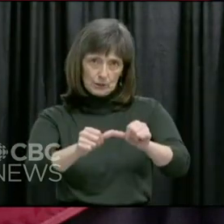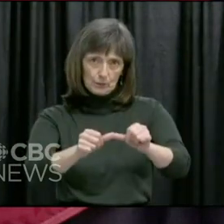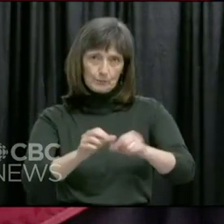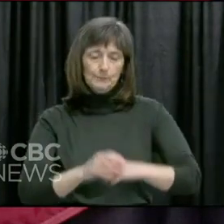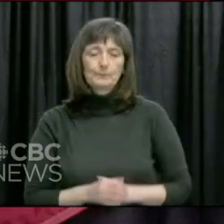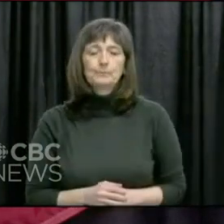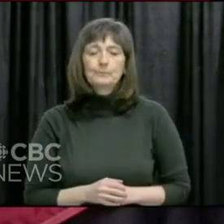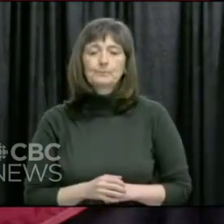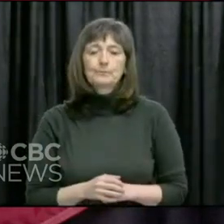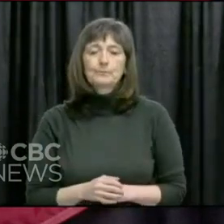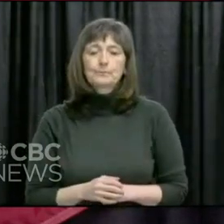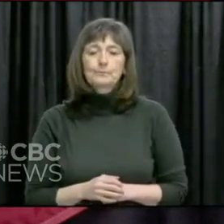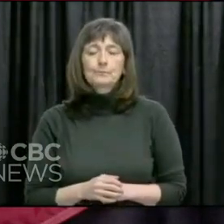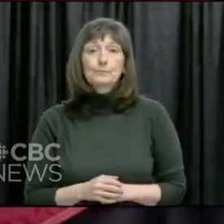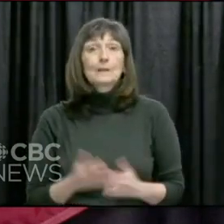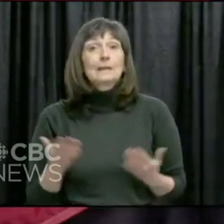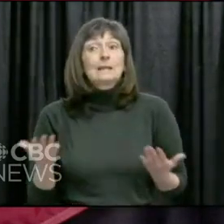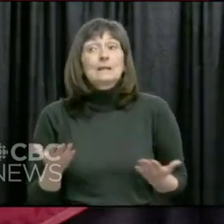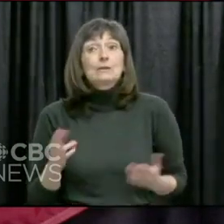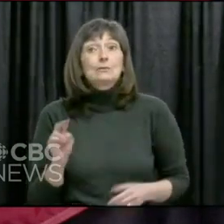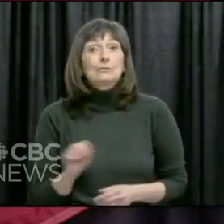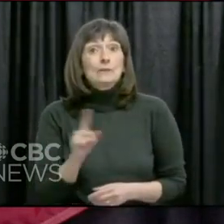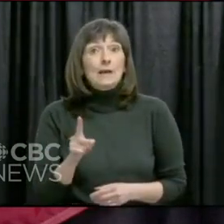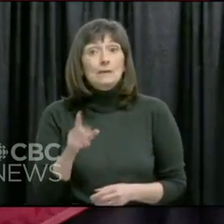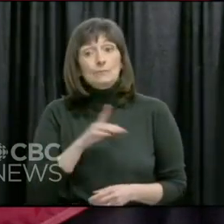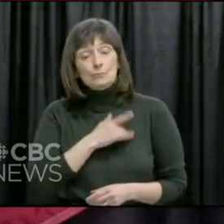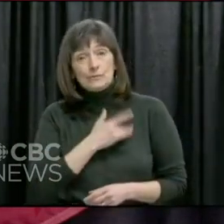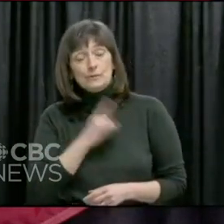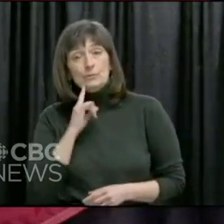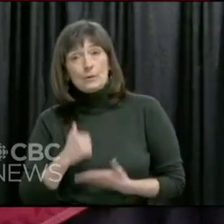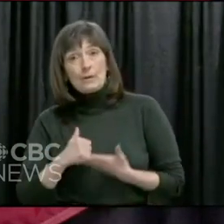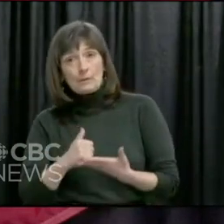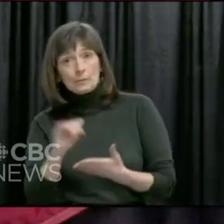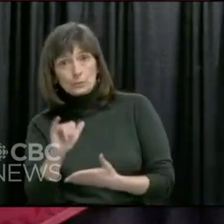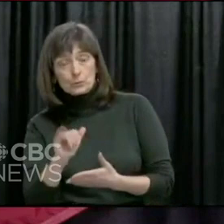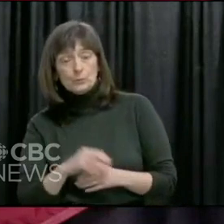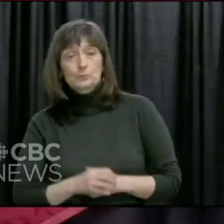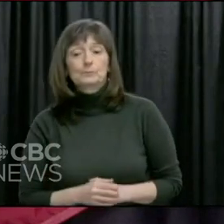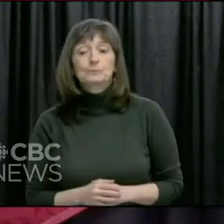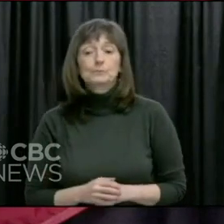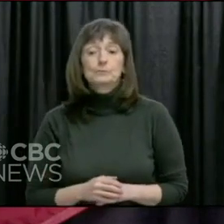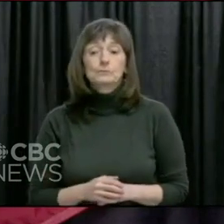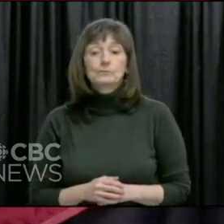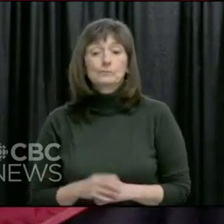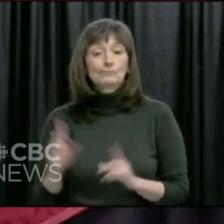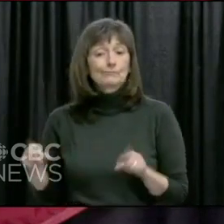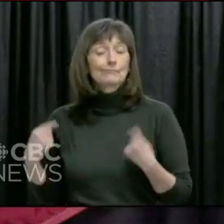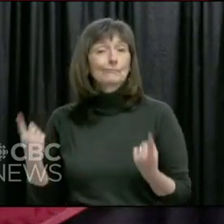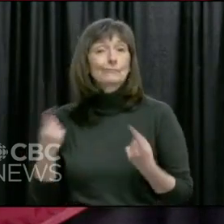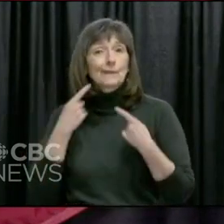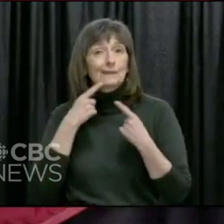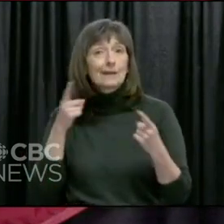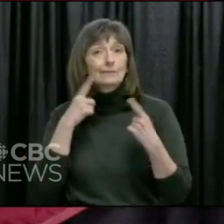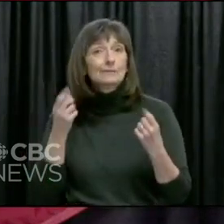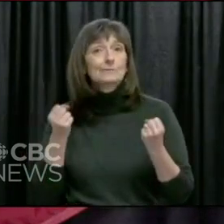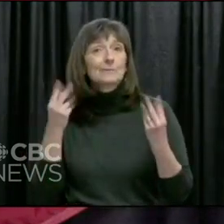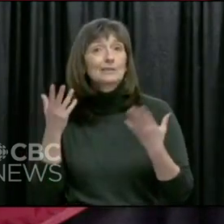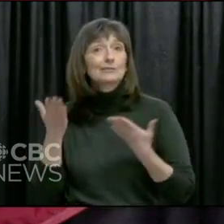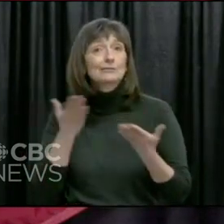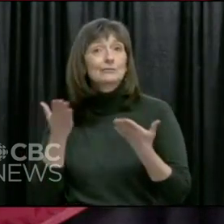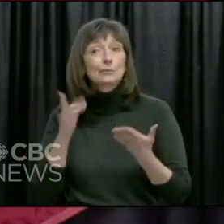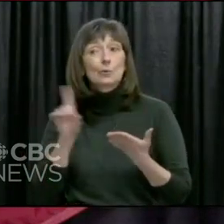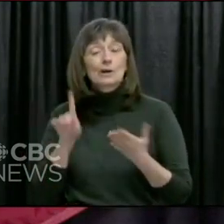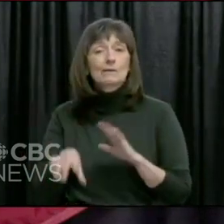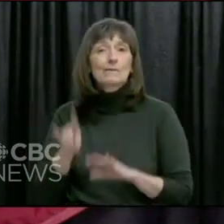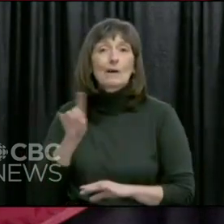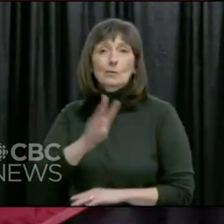on a number of areas that we can support you as well. This includes enhancing many government services that are available online, as